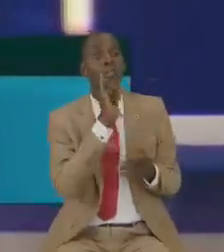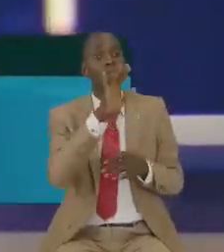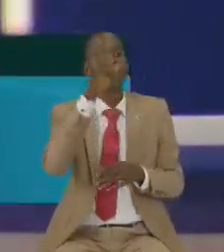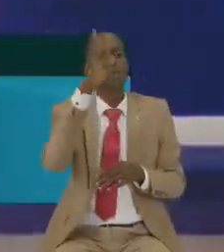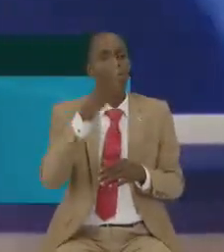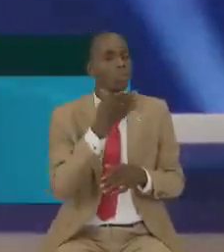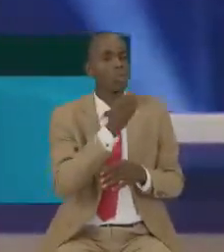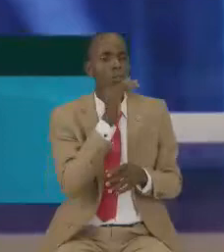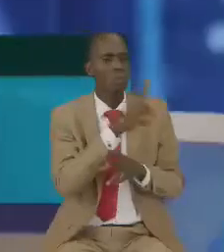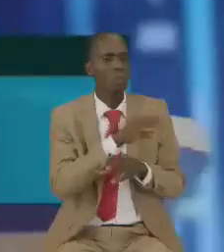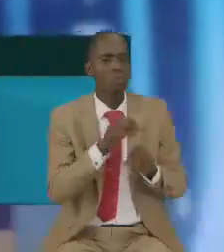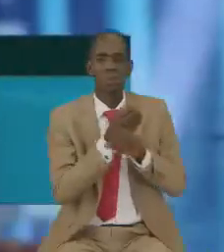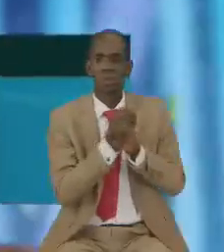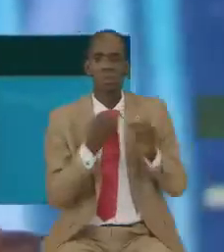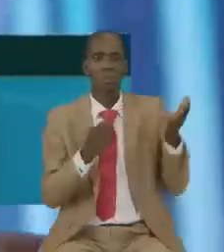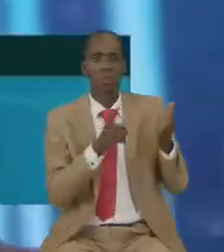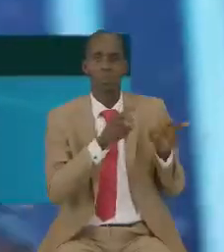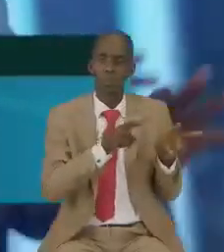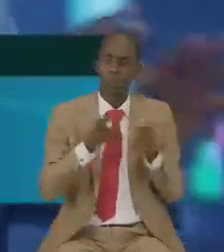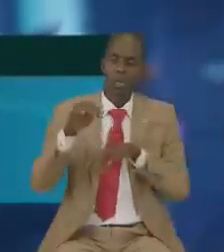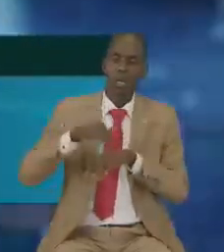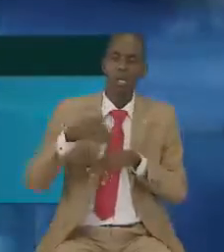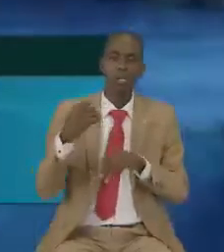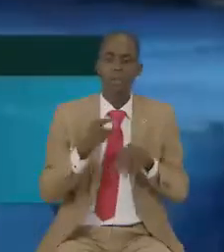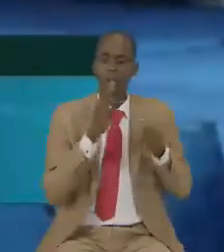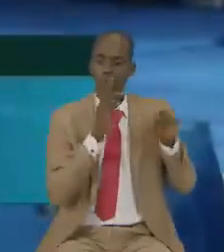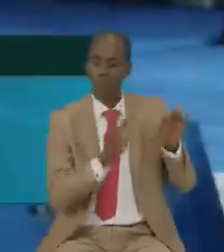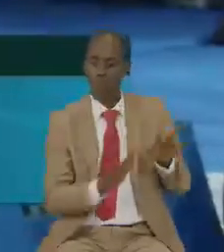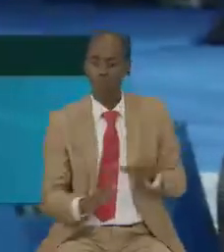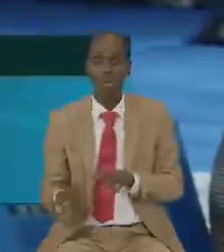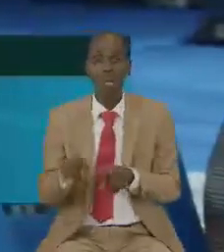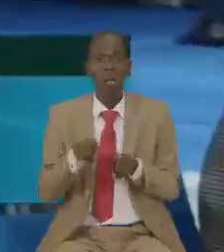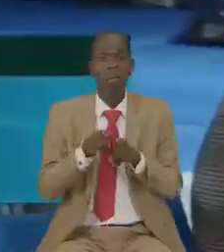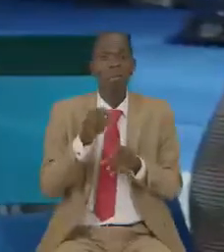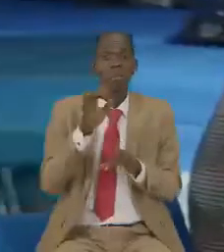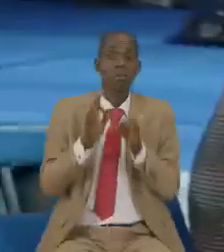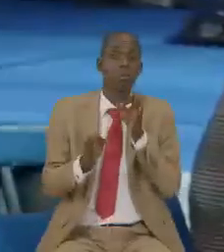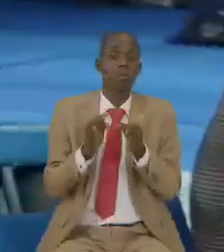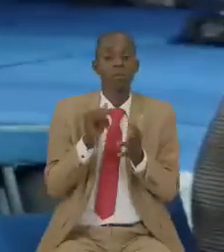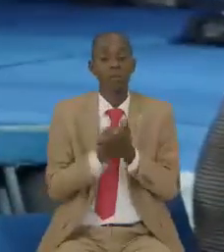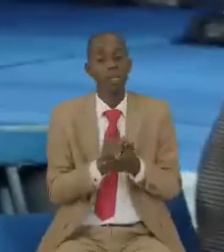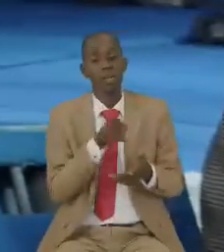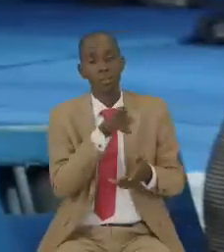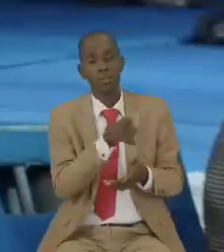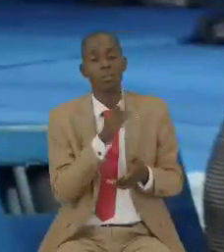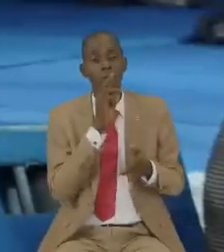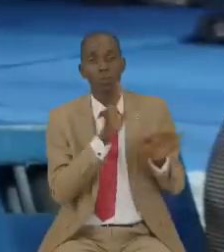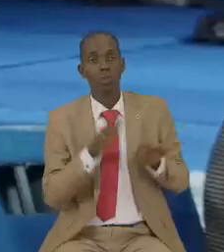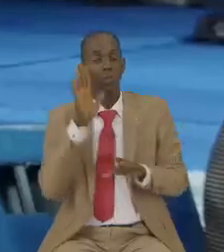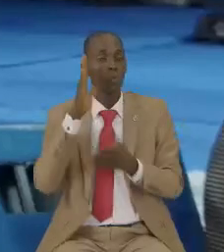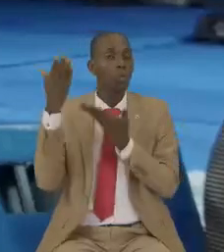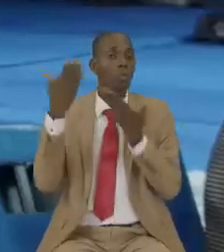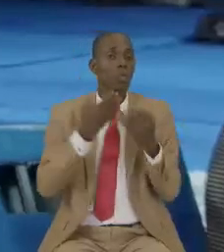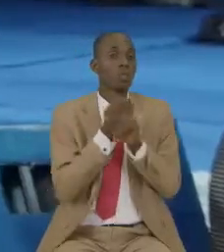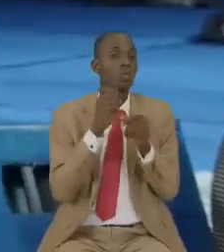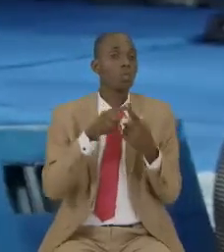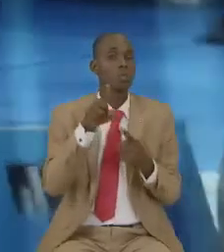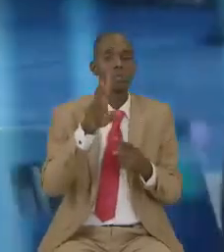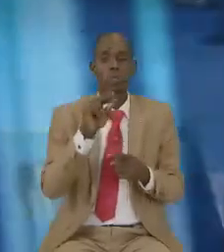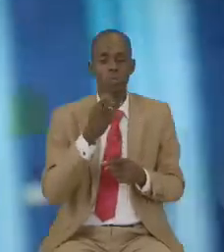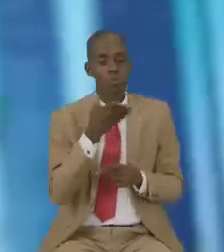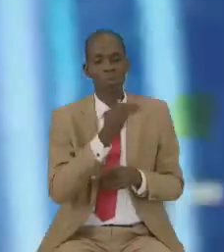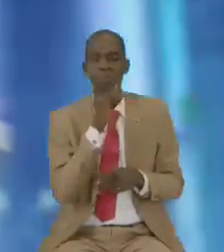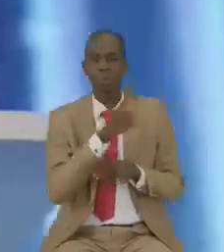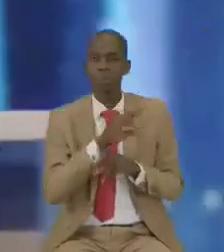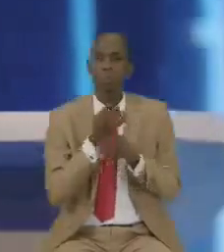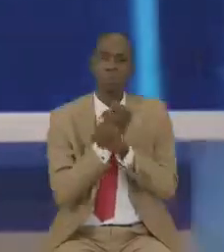salvation there. You look to the river and see that will bring deliverance to you. There's no salvation there. You